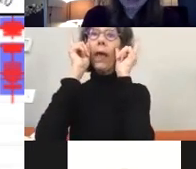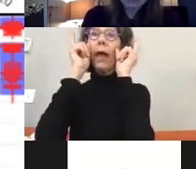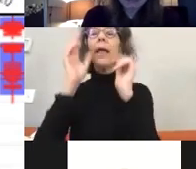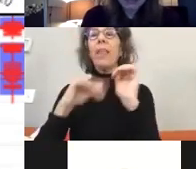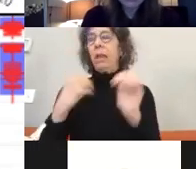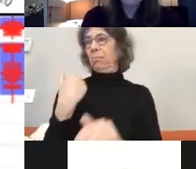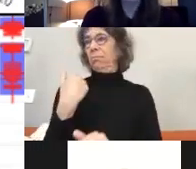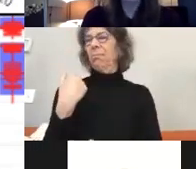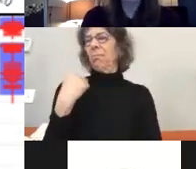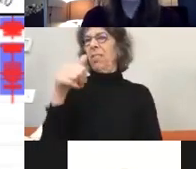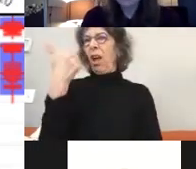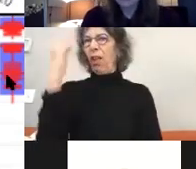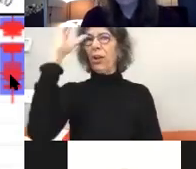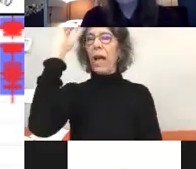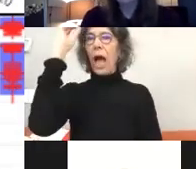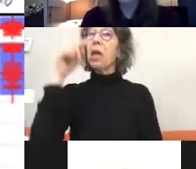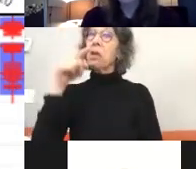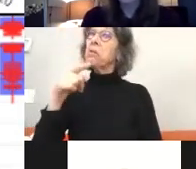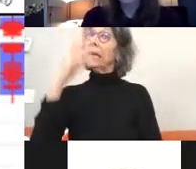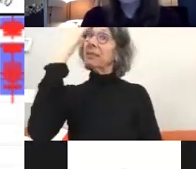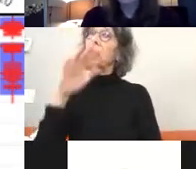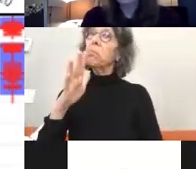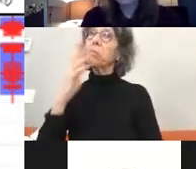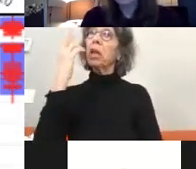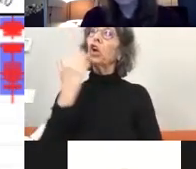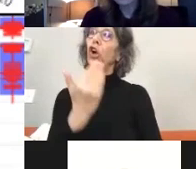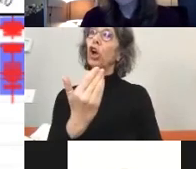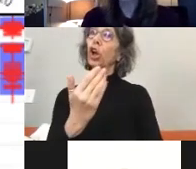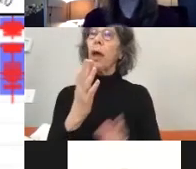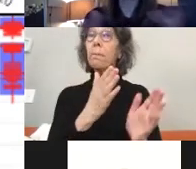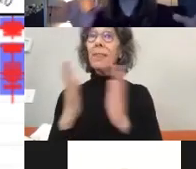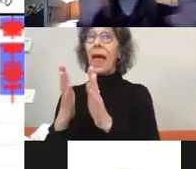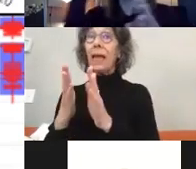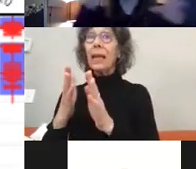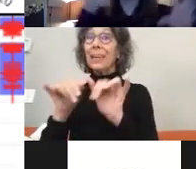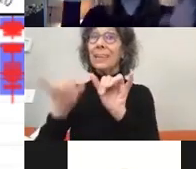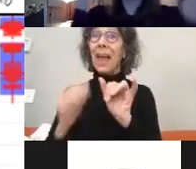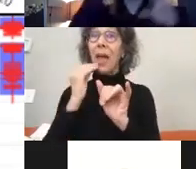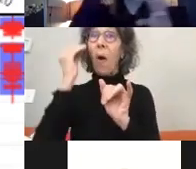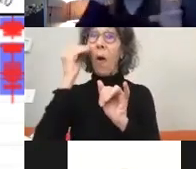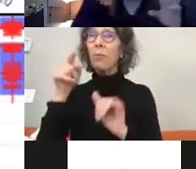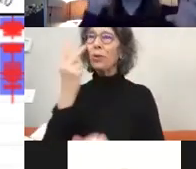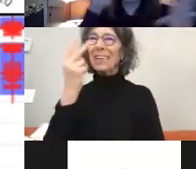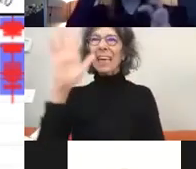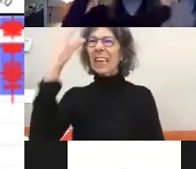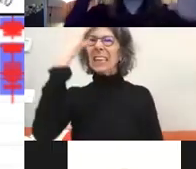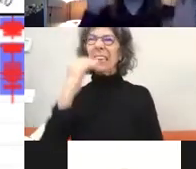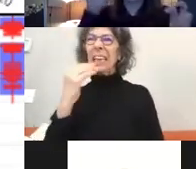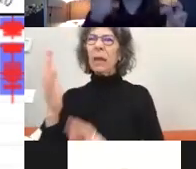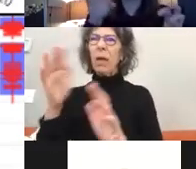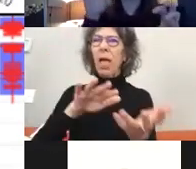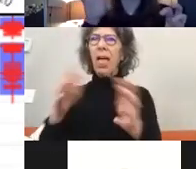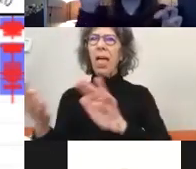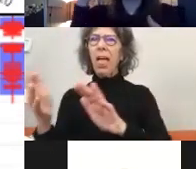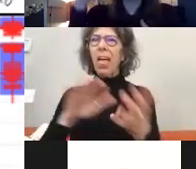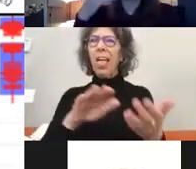have reasonable sleep. But then after, you can see like the sleep is so disrupted, like these like patches of